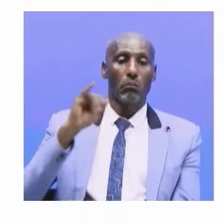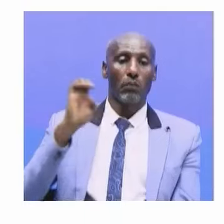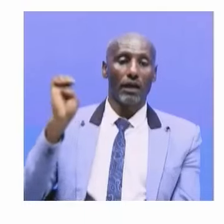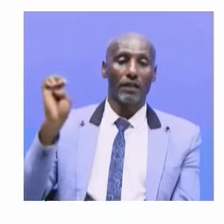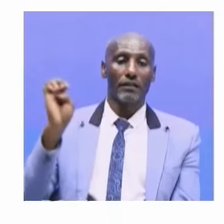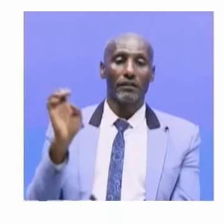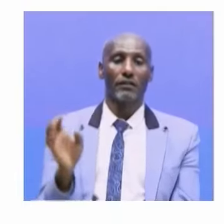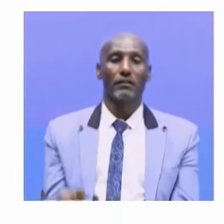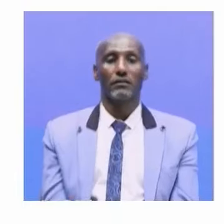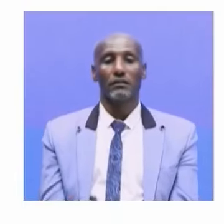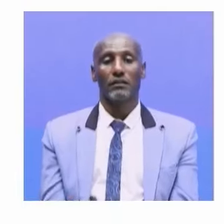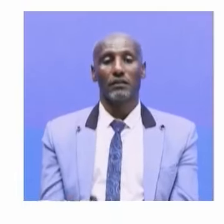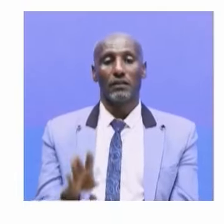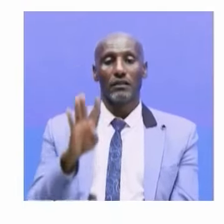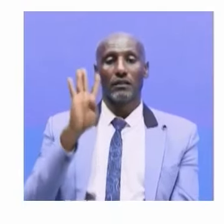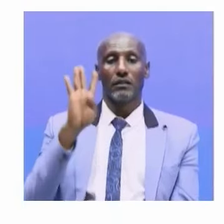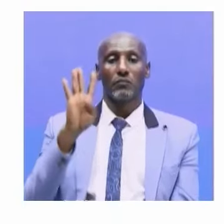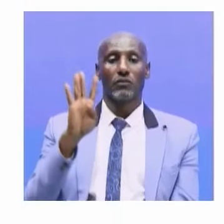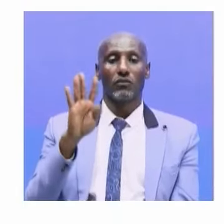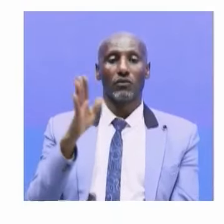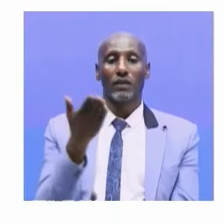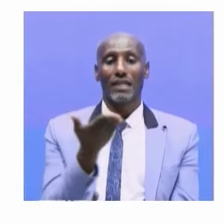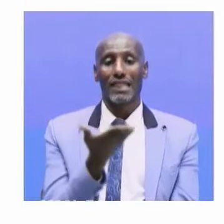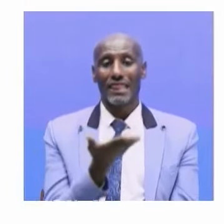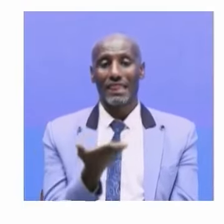For there